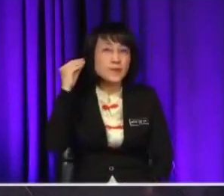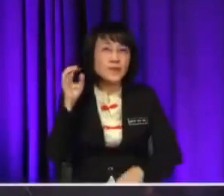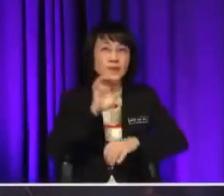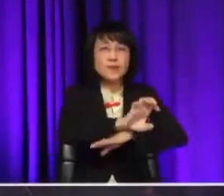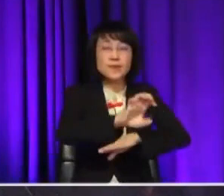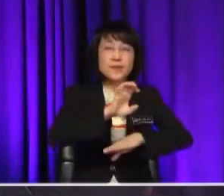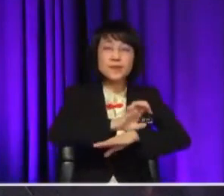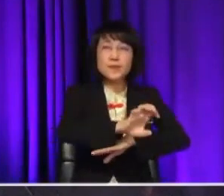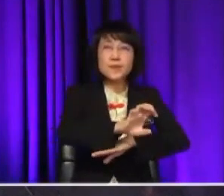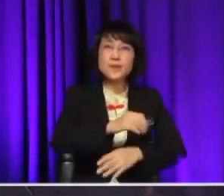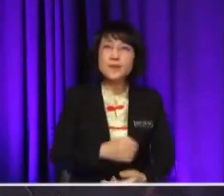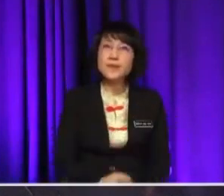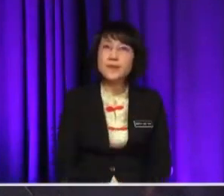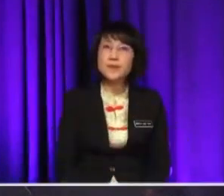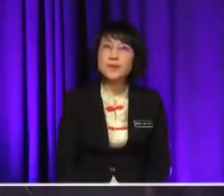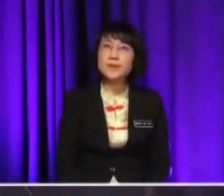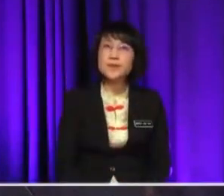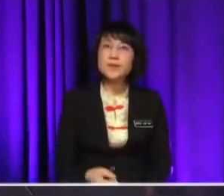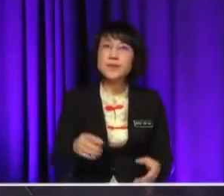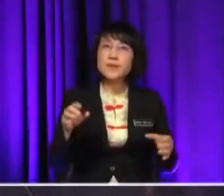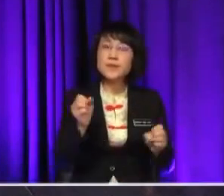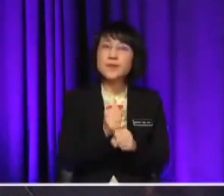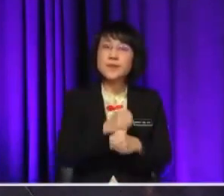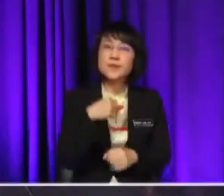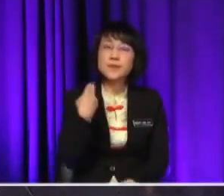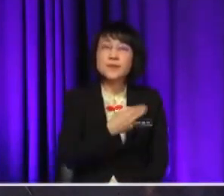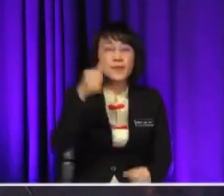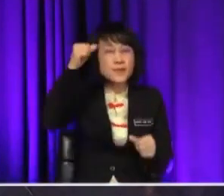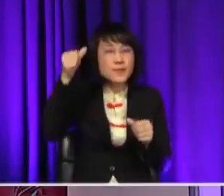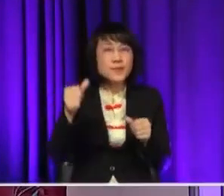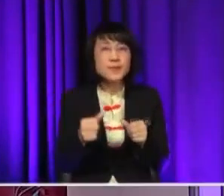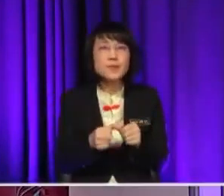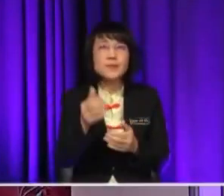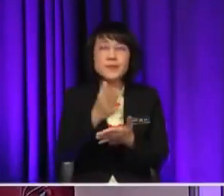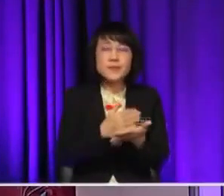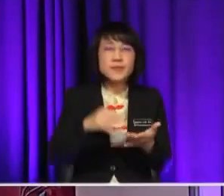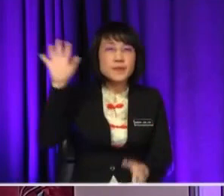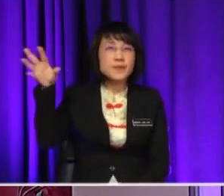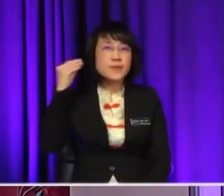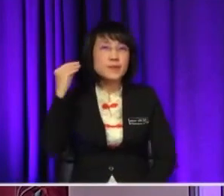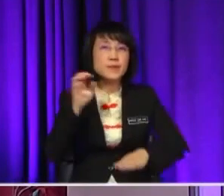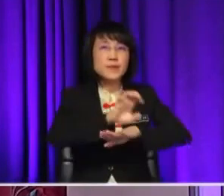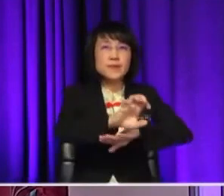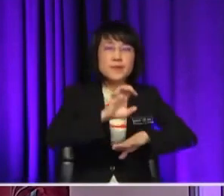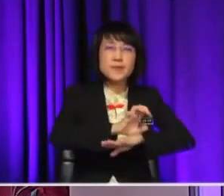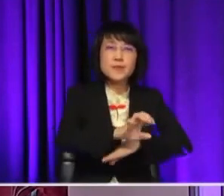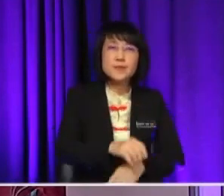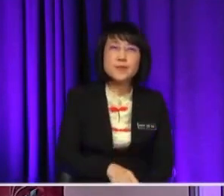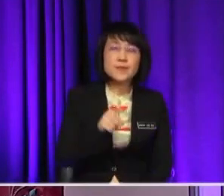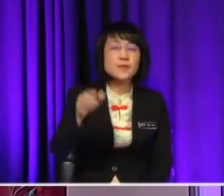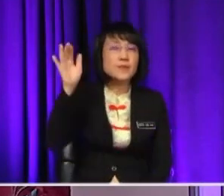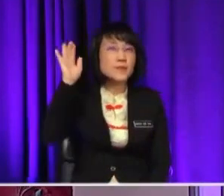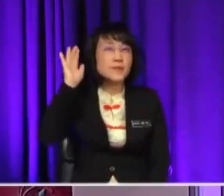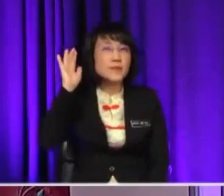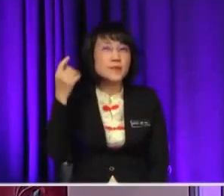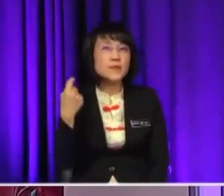Right? Or trying to make us remember certain sound effects. So it could be like, did you hear